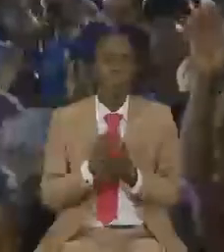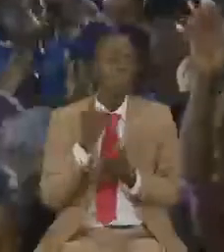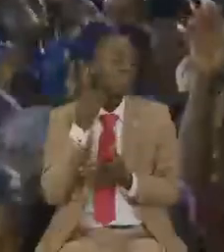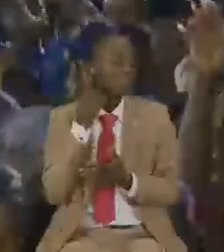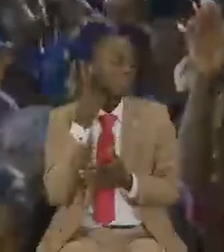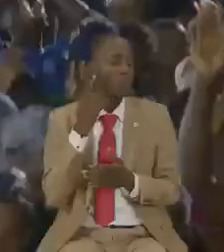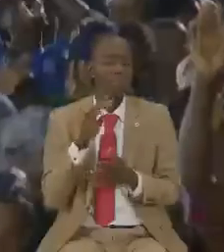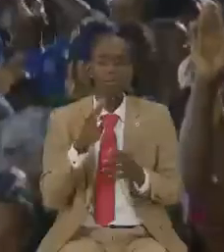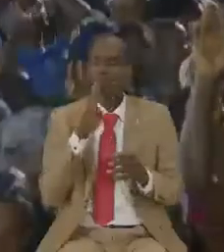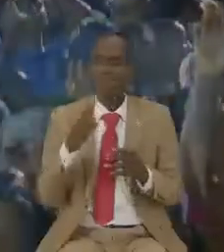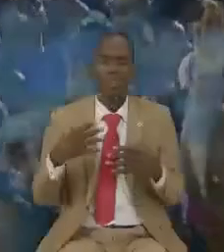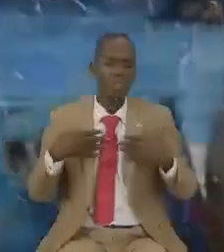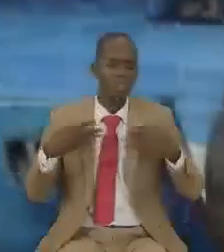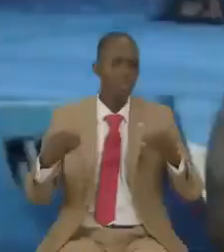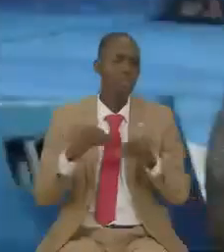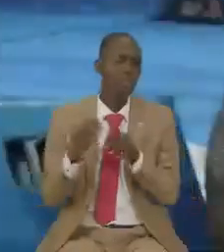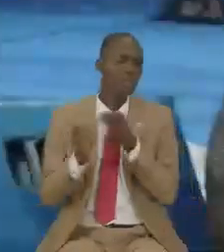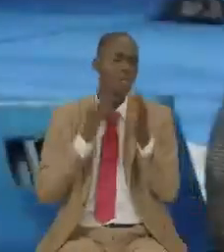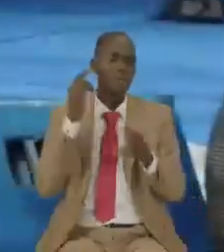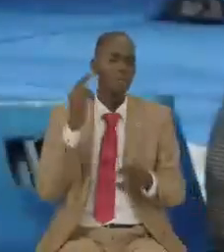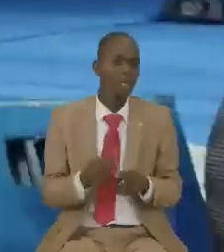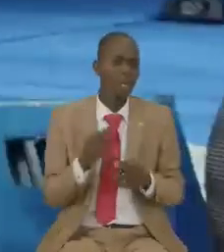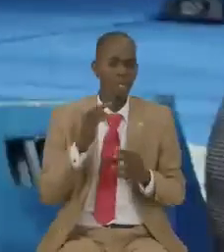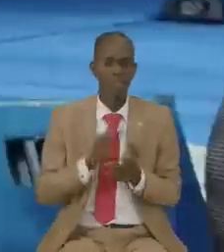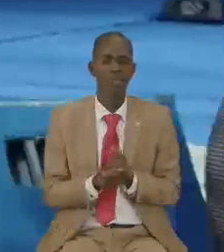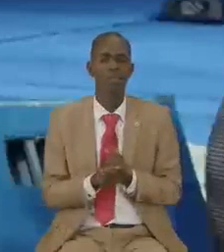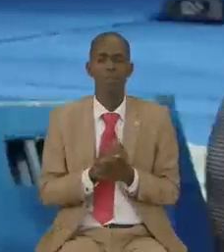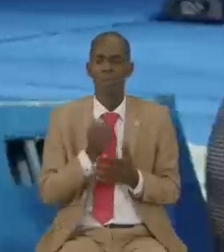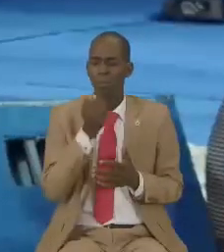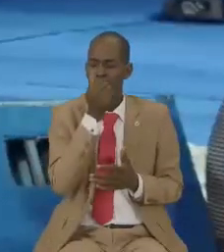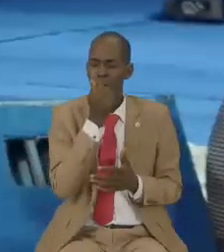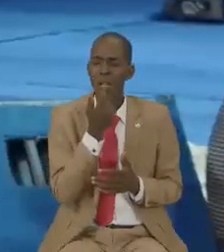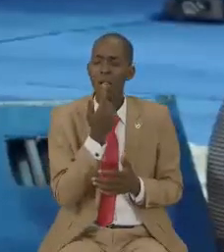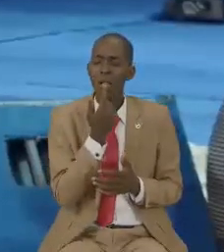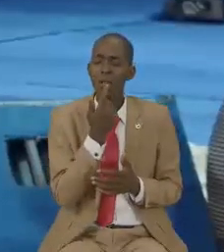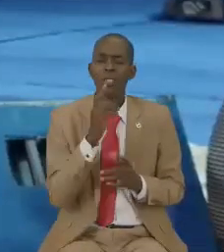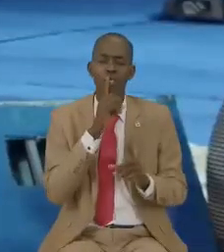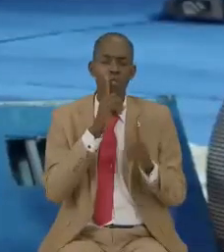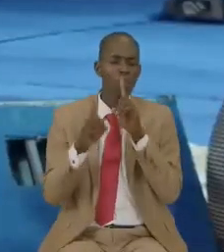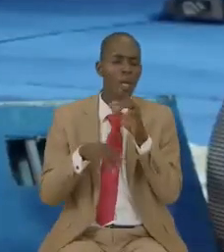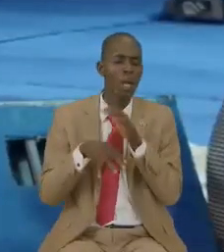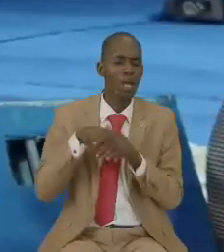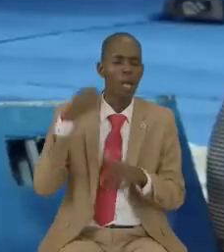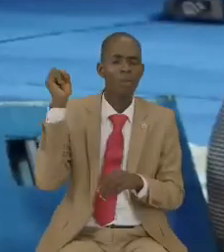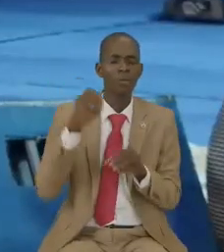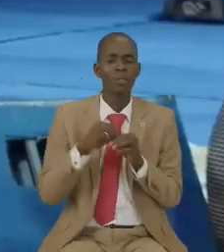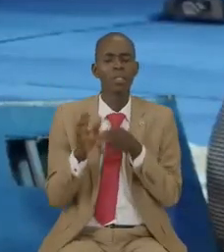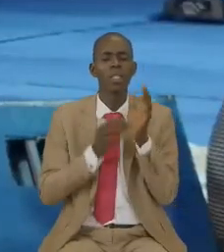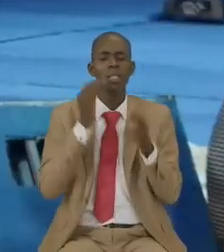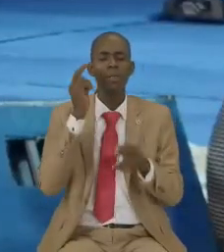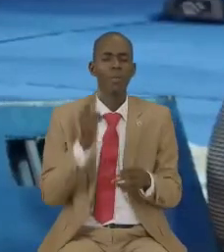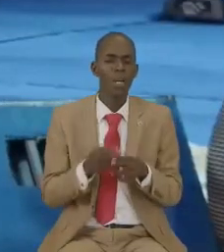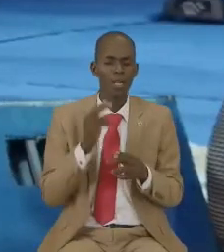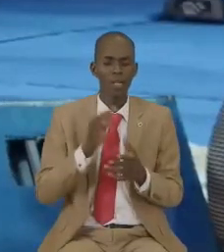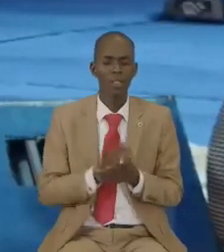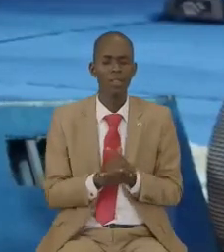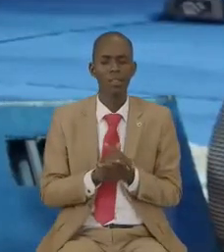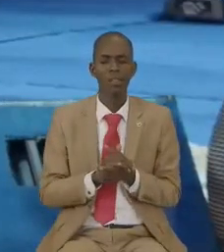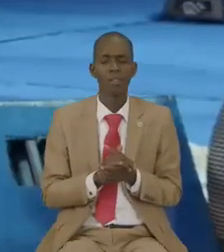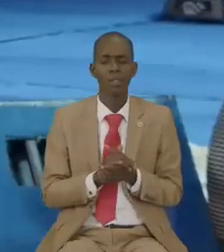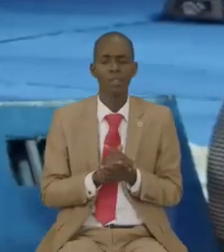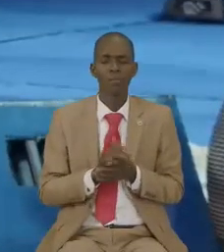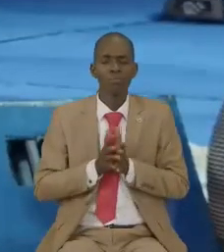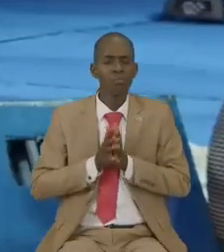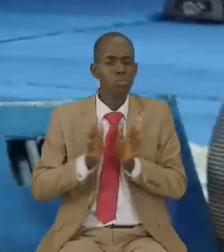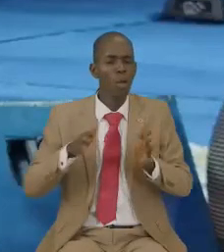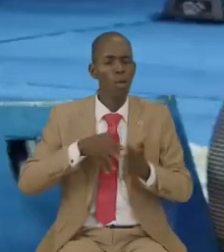be healed in Jesus' name. Dumb tongues, speak out in Jesus' name. General